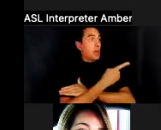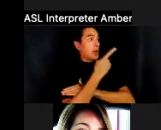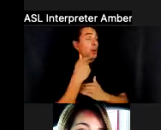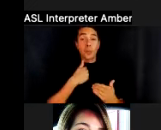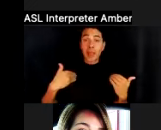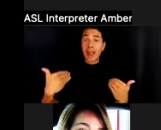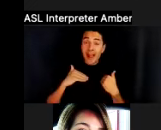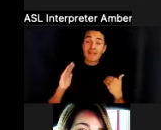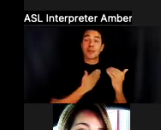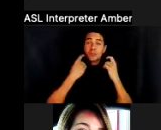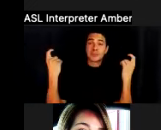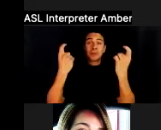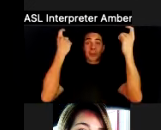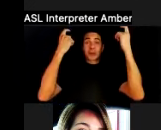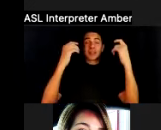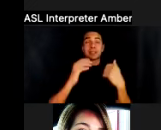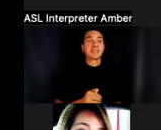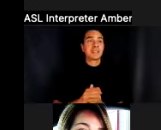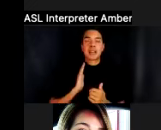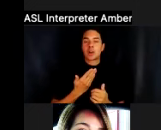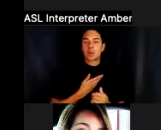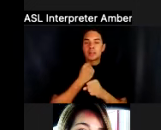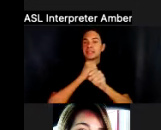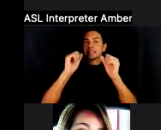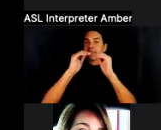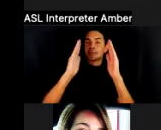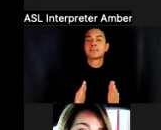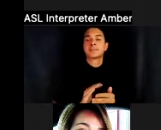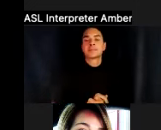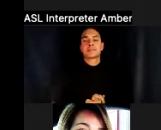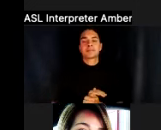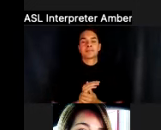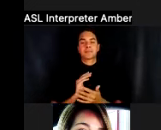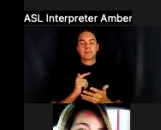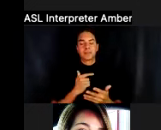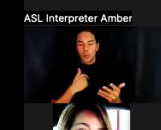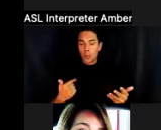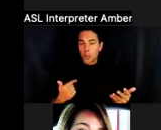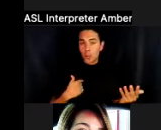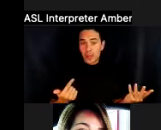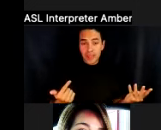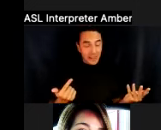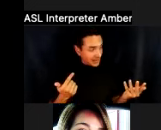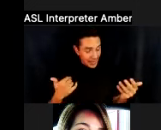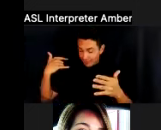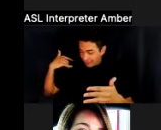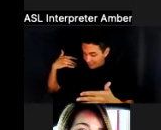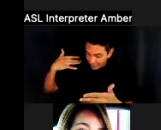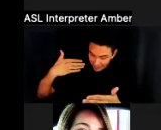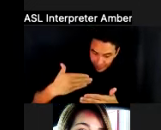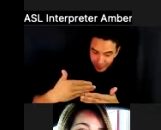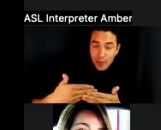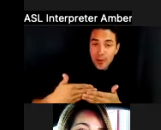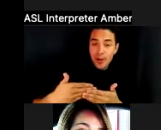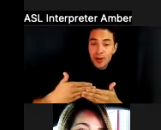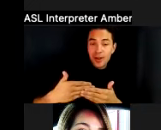to have shelters, and I think that we're at the point where we're raising our